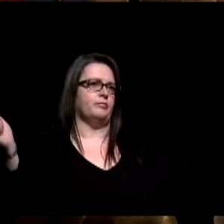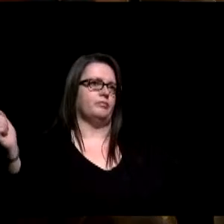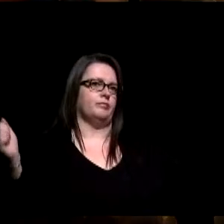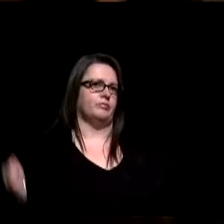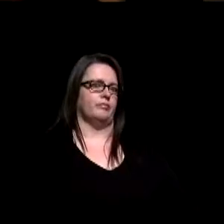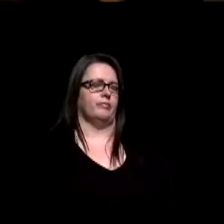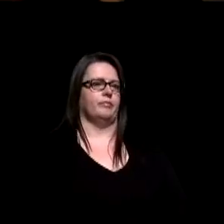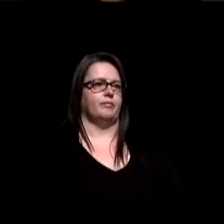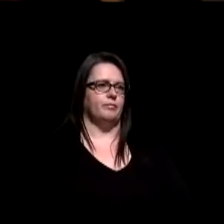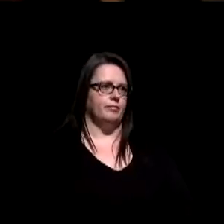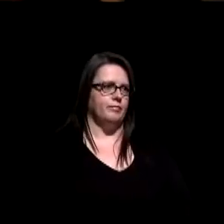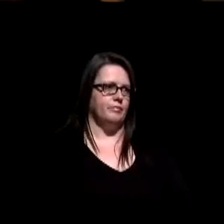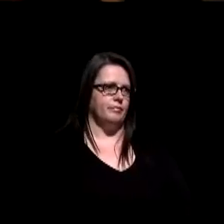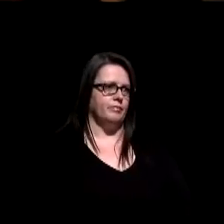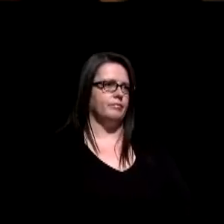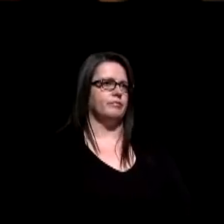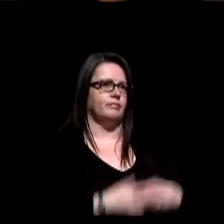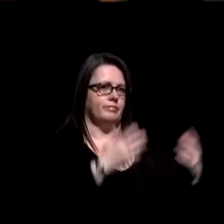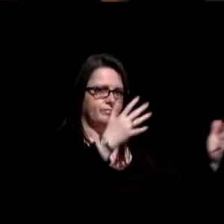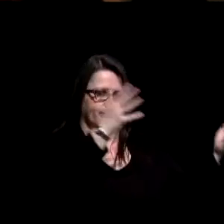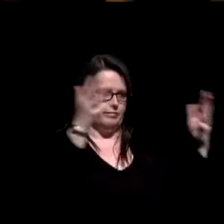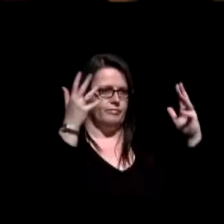thee.